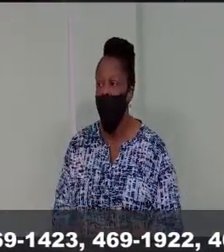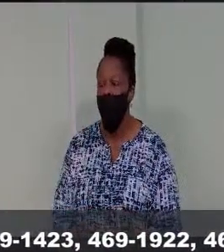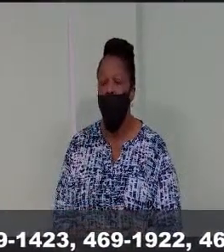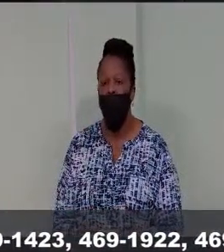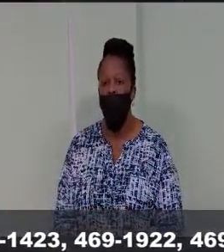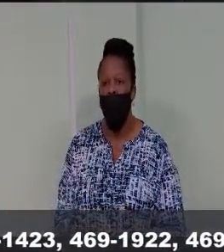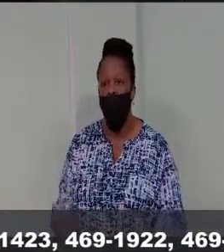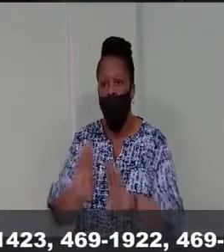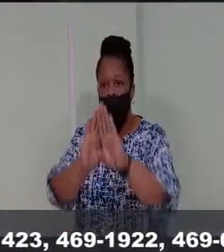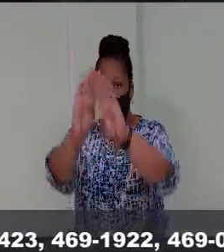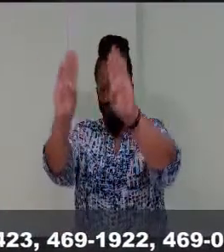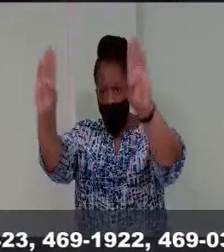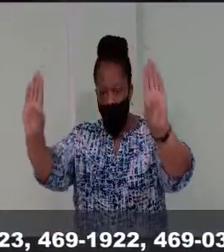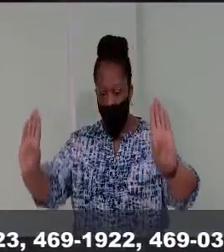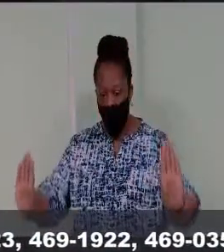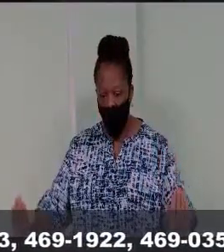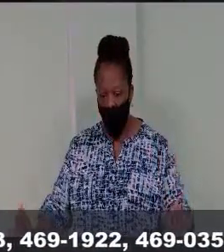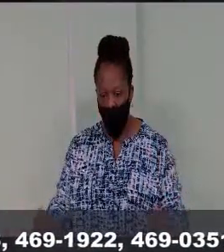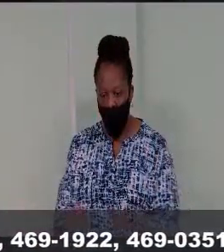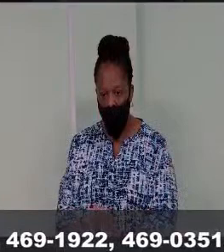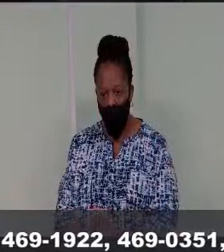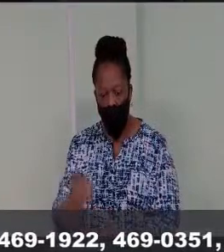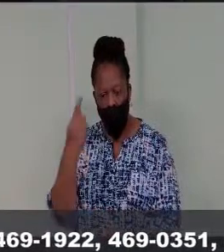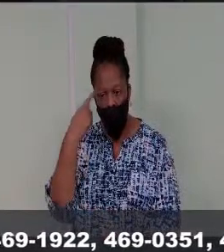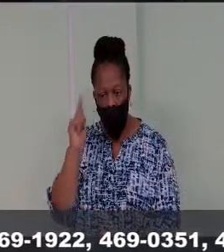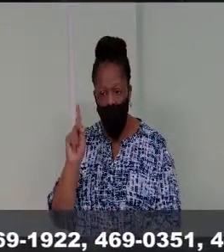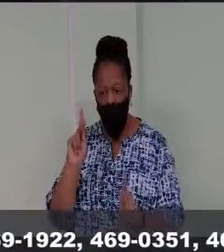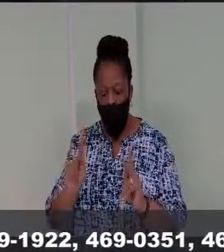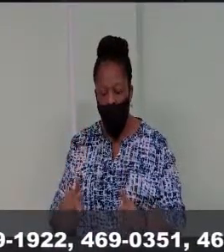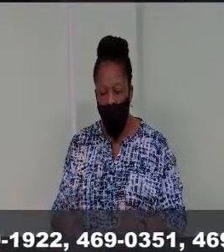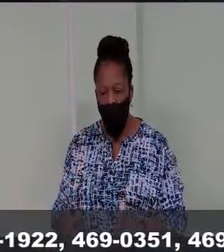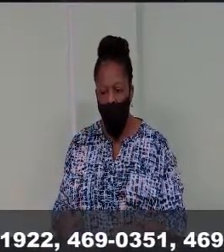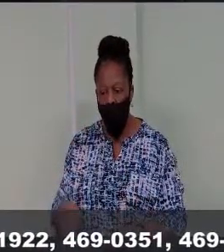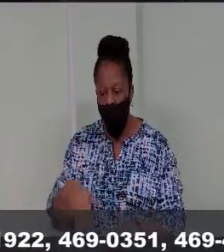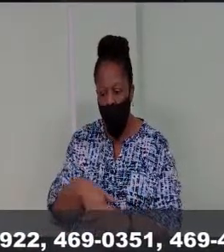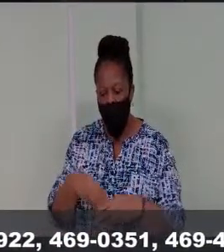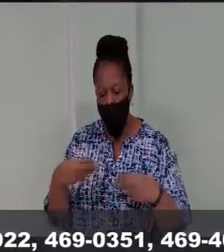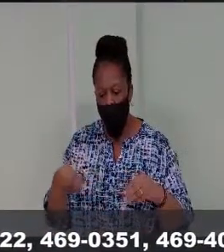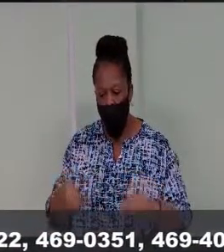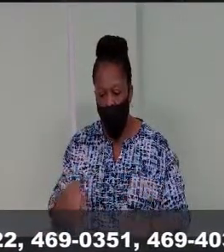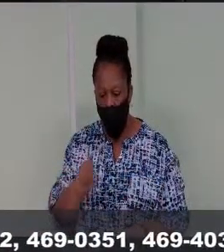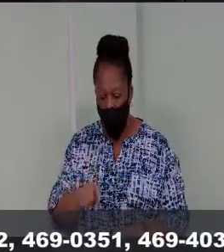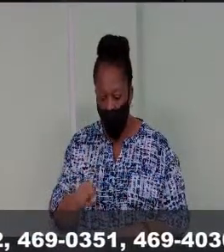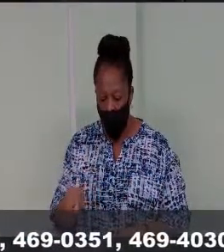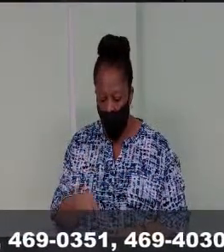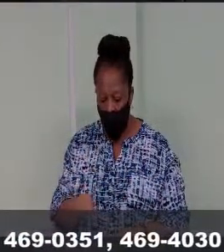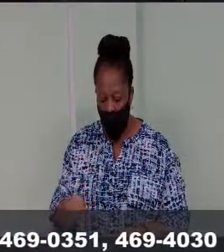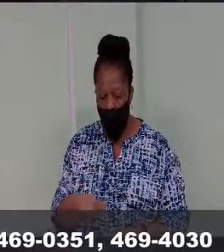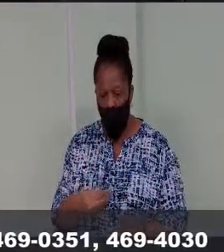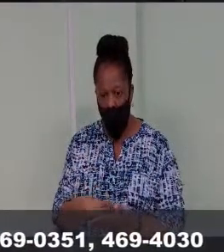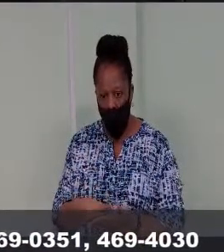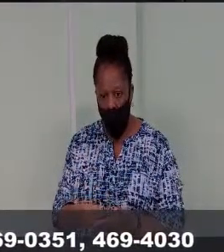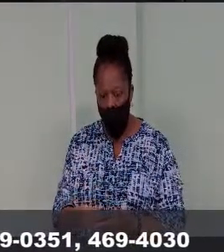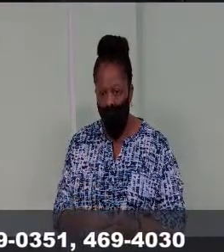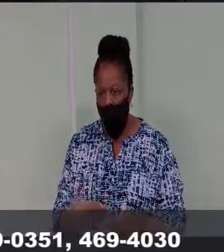cough guards to protect the staff, and also to protect customers. We're also looking